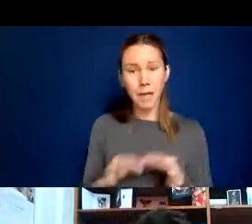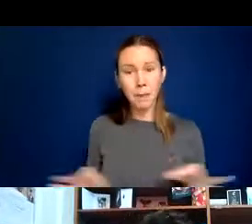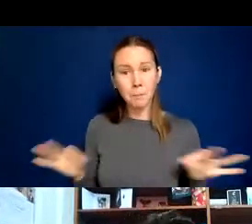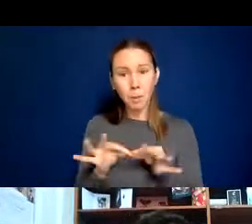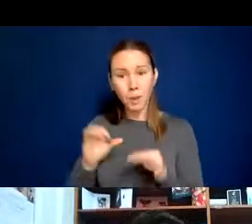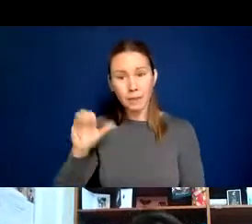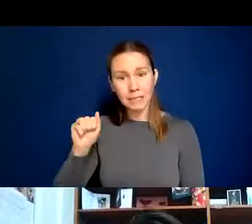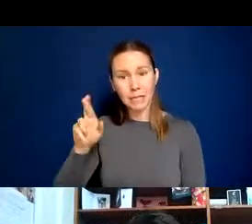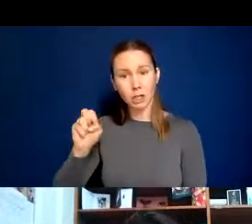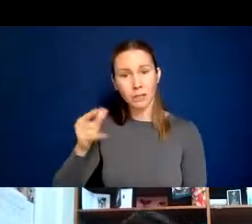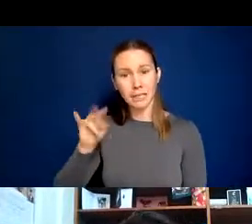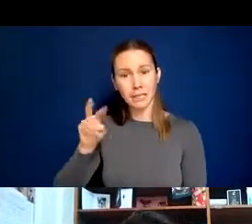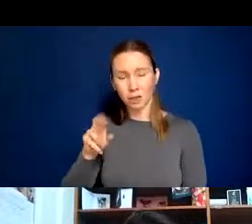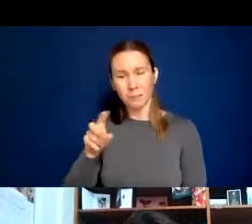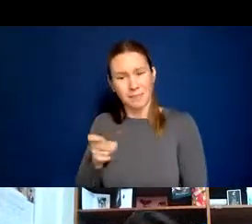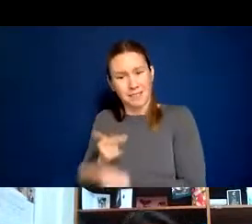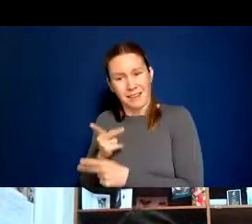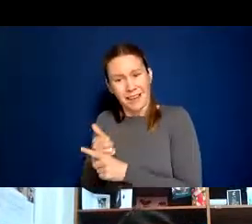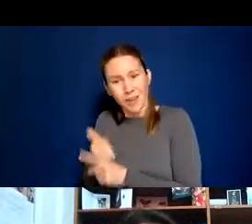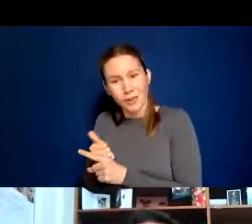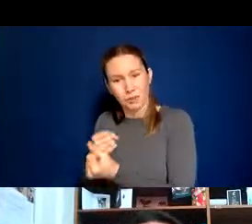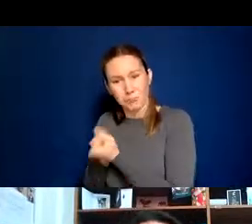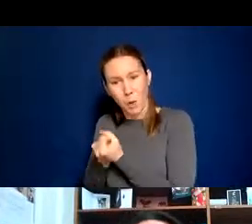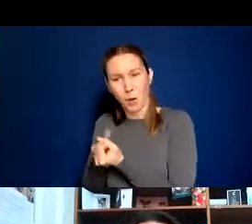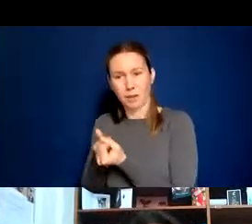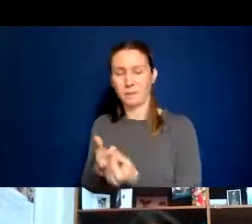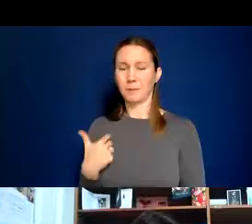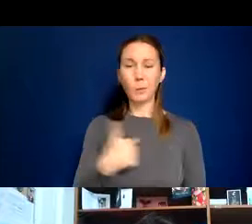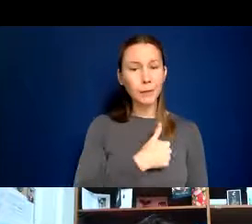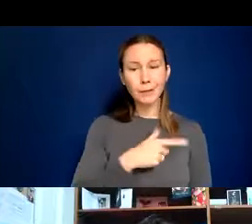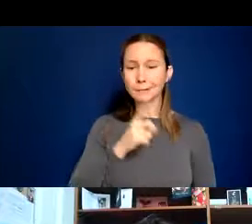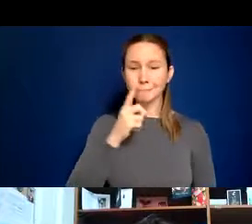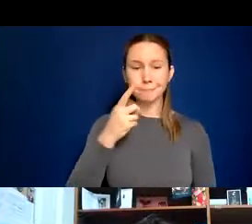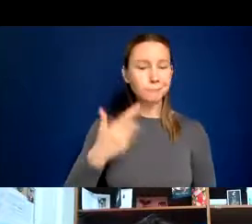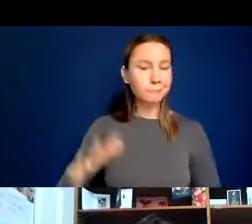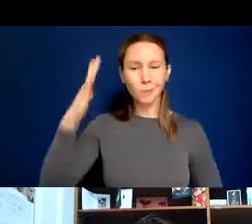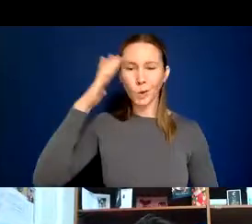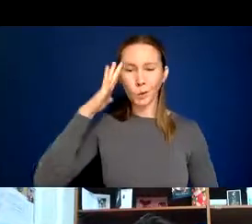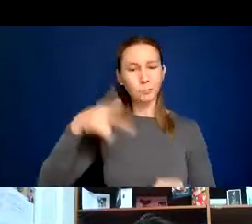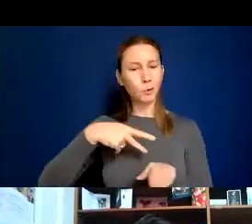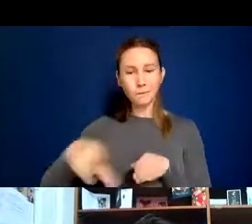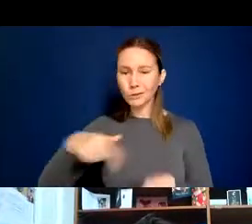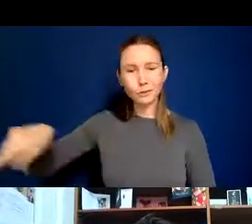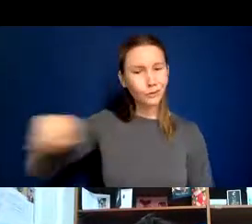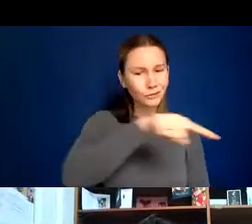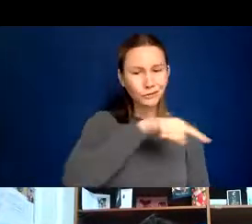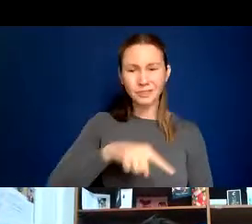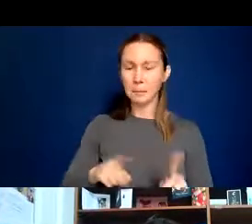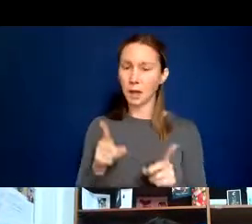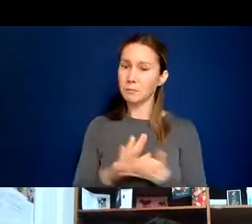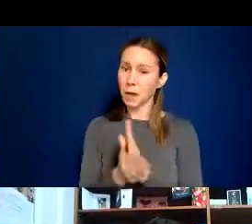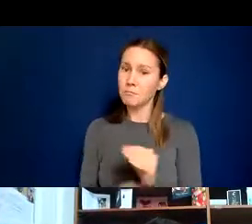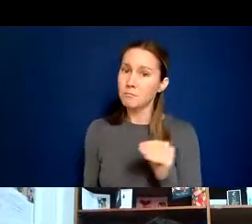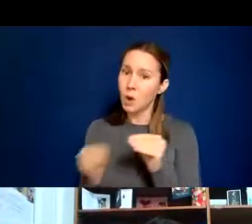and engaged. And I know we're professionals, we all know this, but it's become more and more important. So things